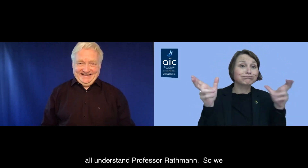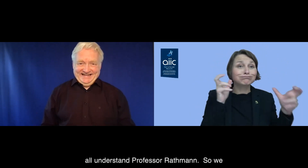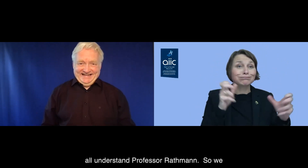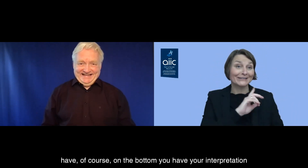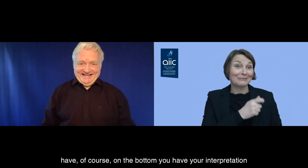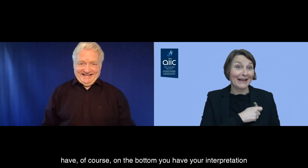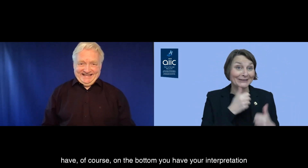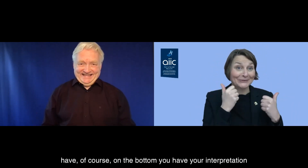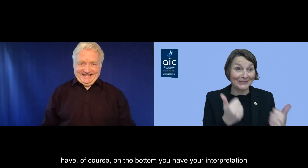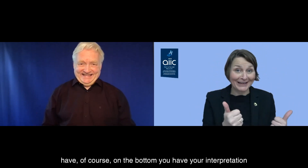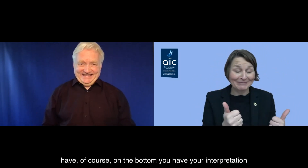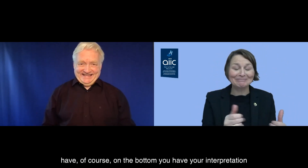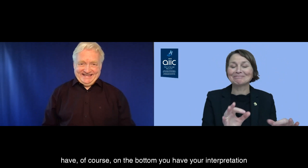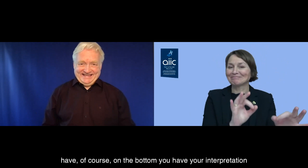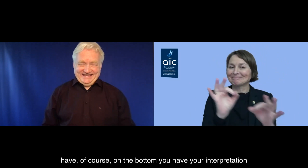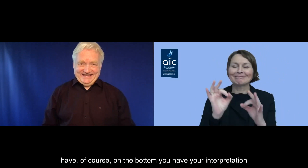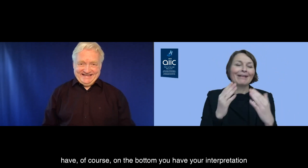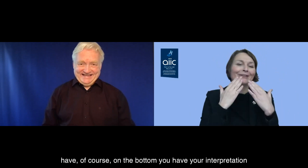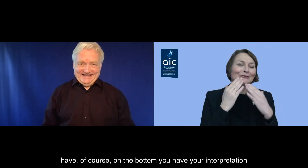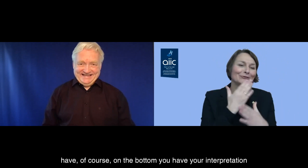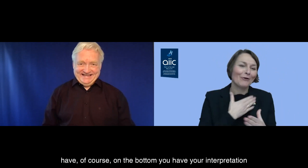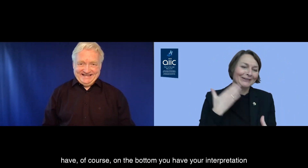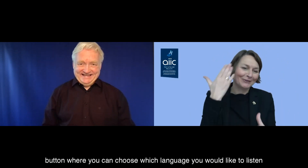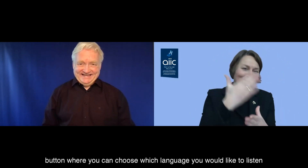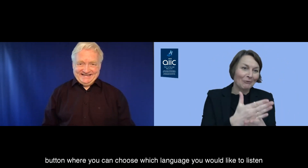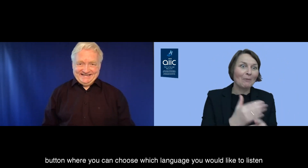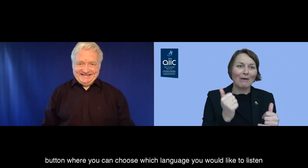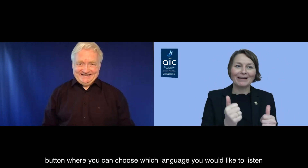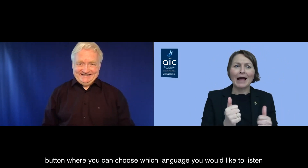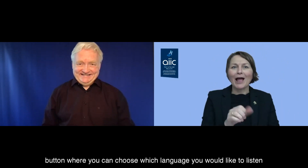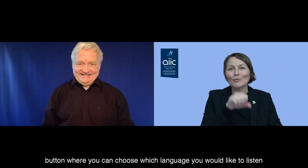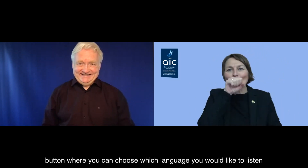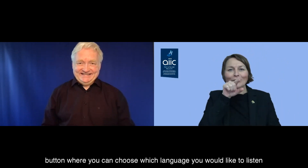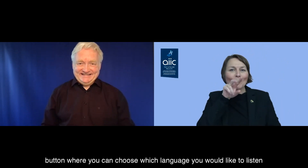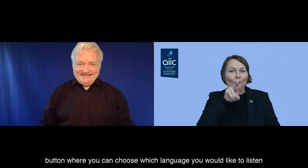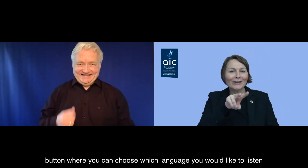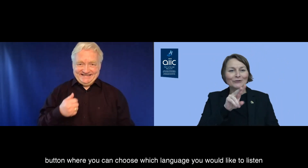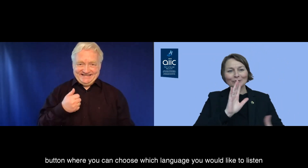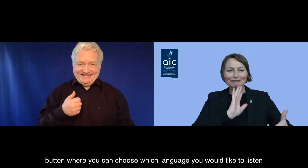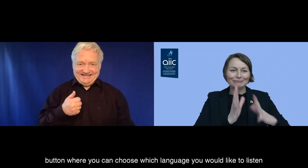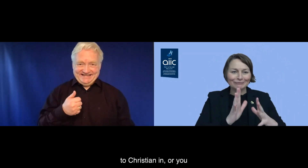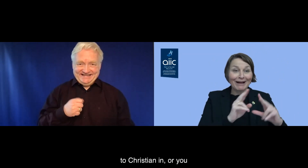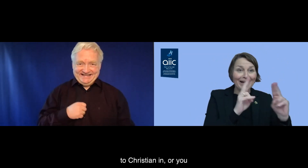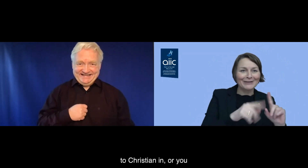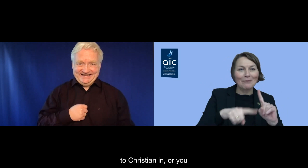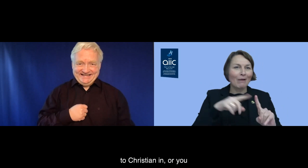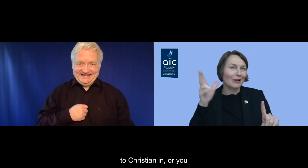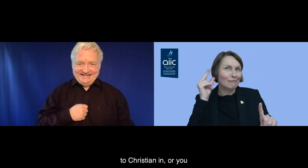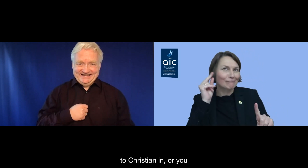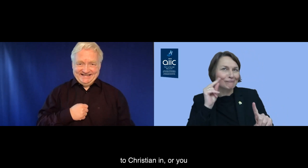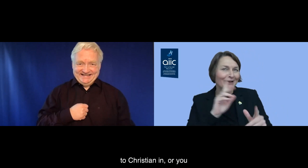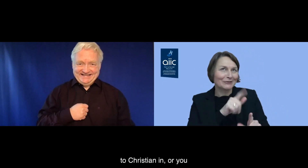your interpretation button where you can choose which language you would like to listen to Christian in, or you